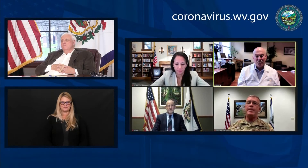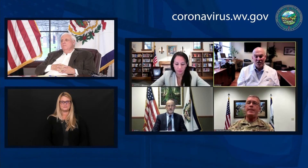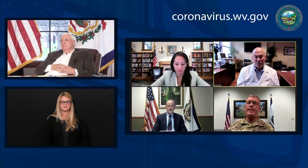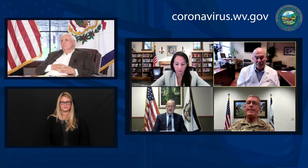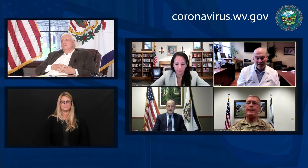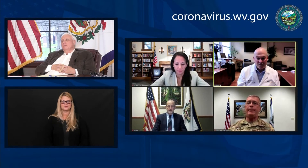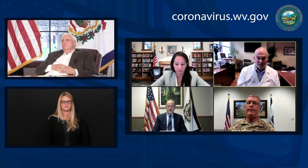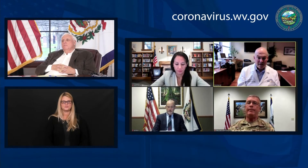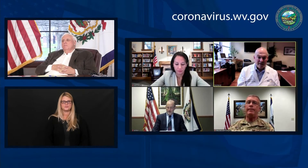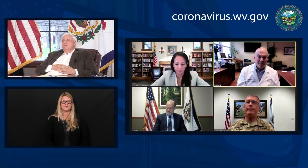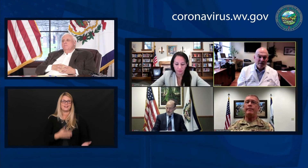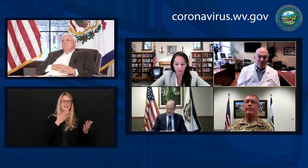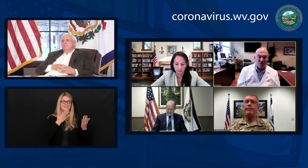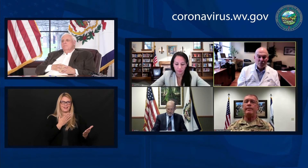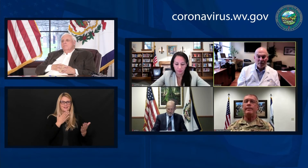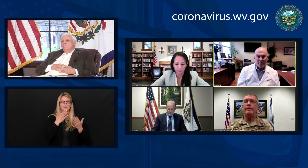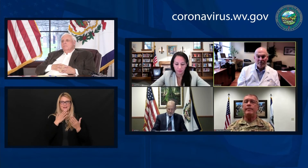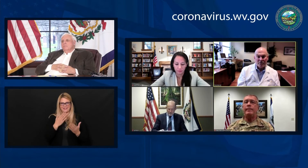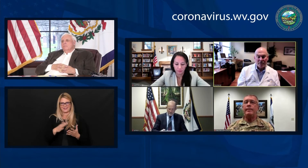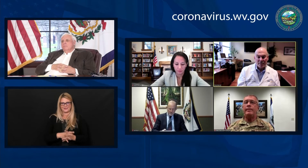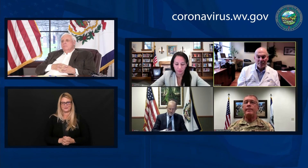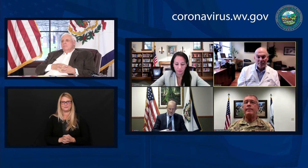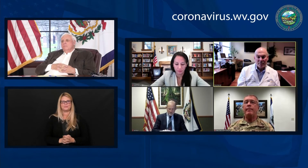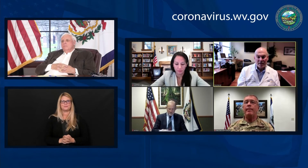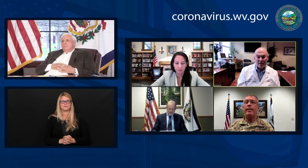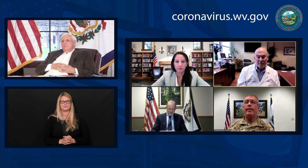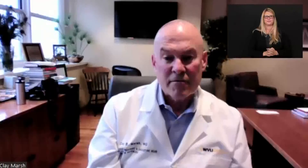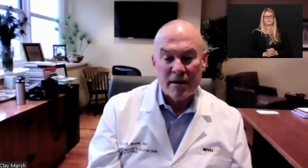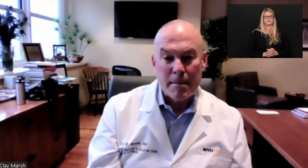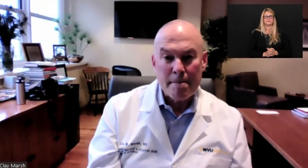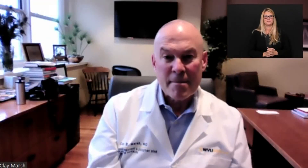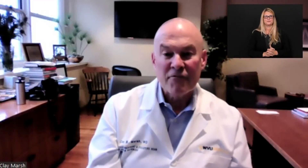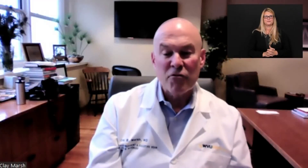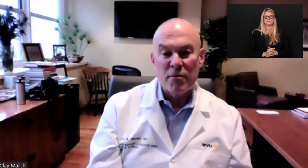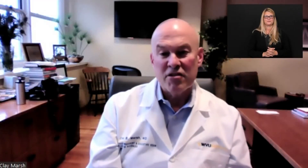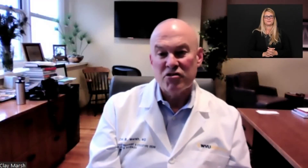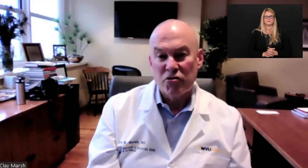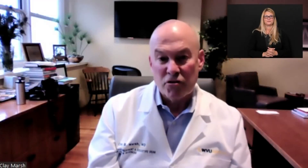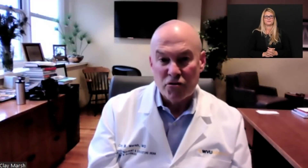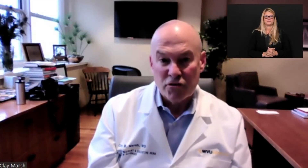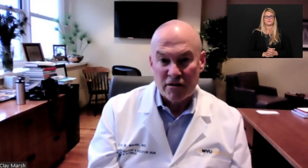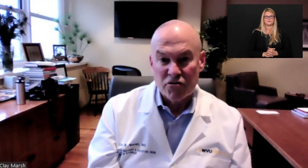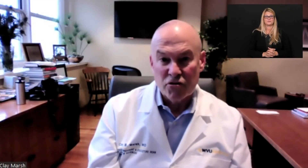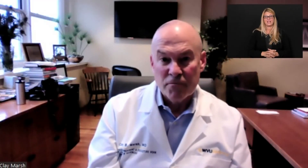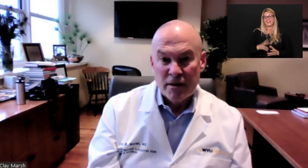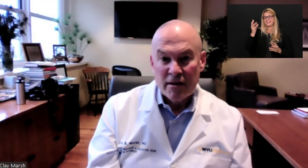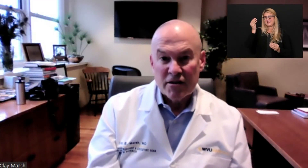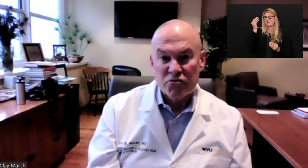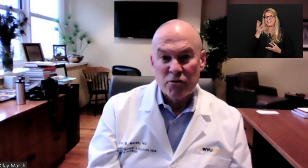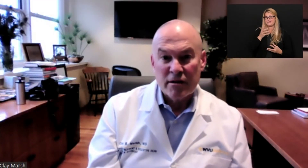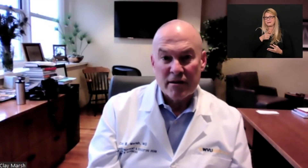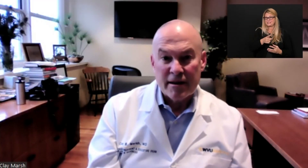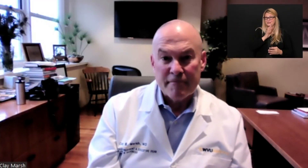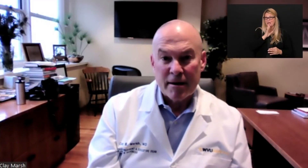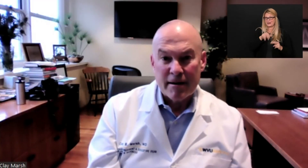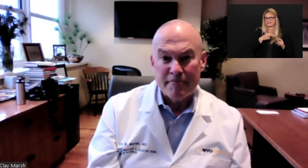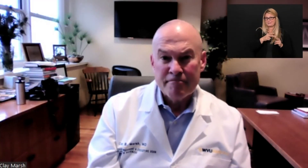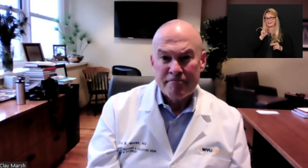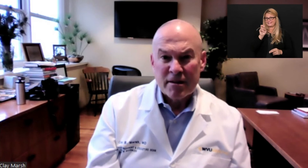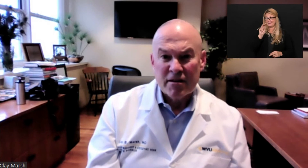Thank you, General, and thank you, Kenny. So the information you're alluding to is